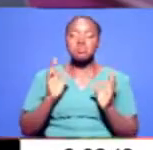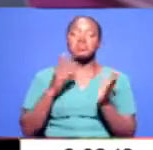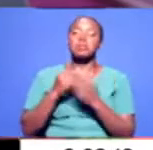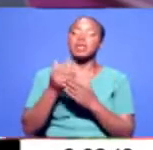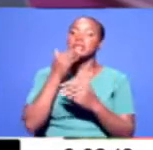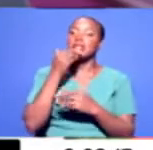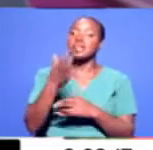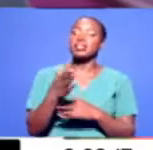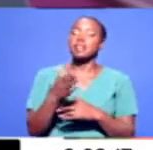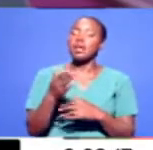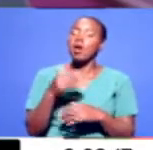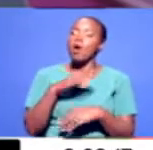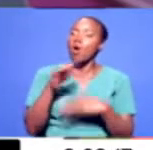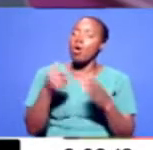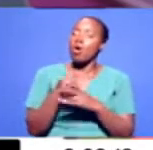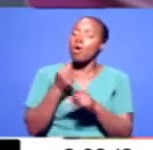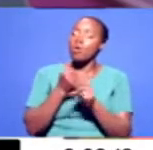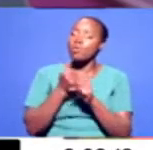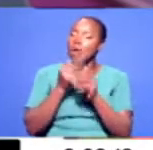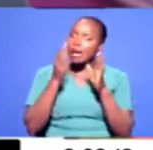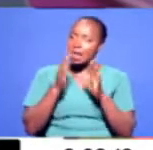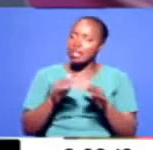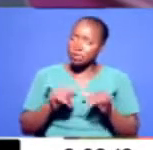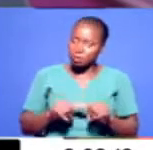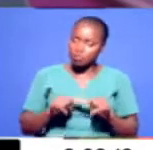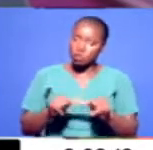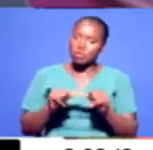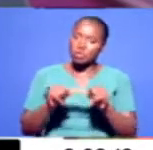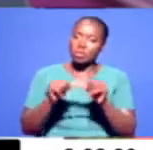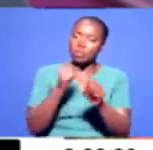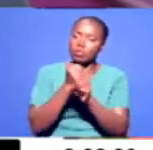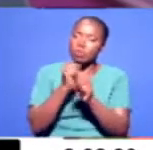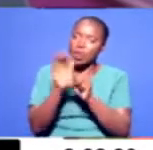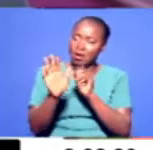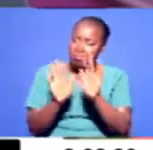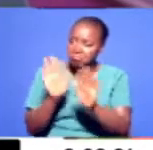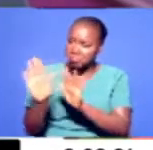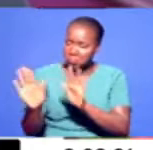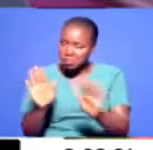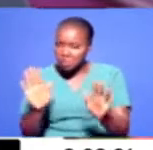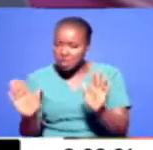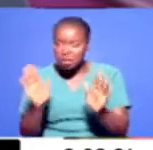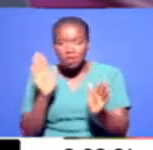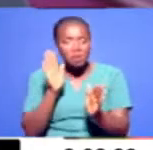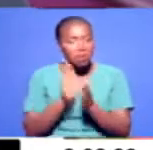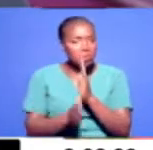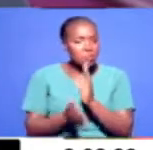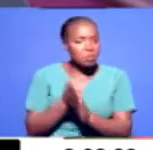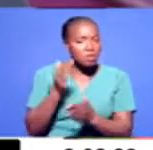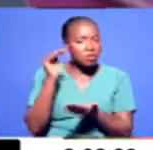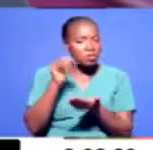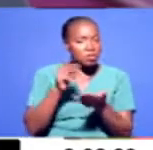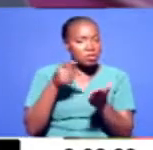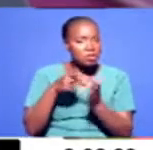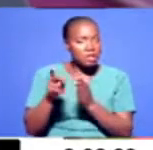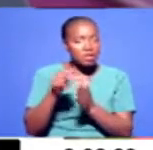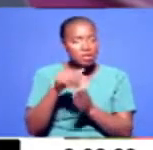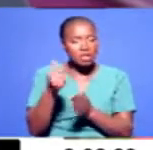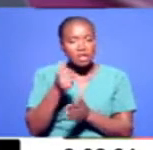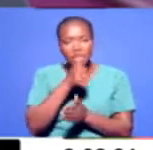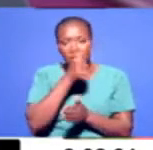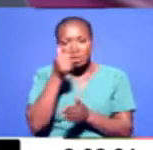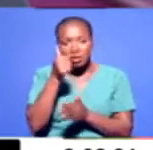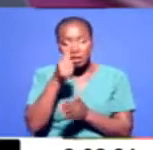Watu wetu wote waliendelea na kazi zao bila kukatwa mishahara vile ilikuwa inaendelea katika nchi